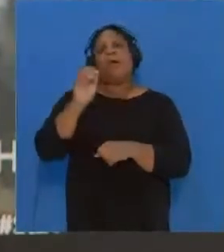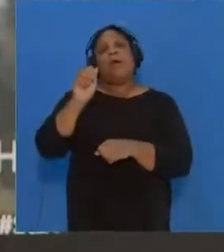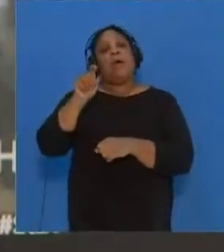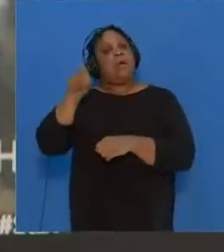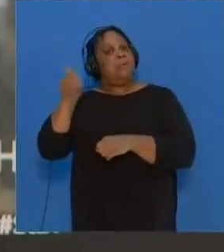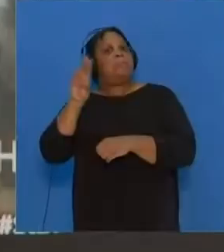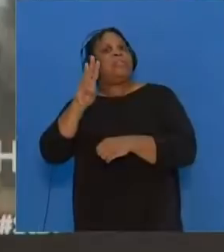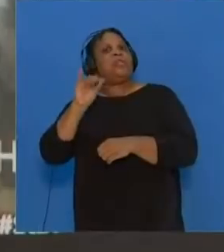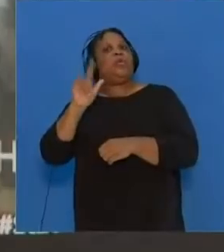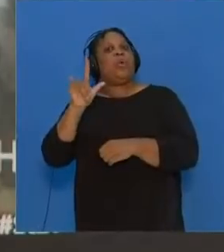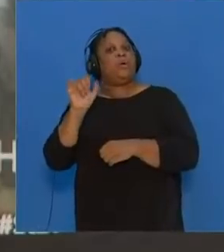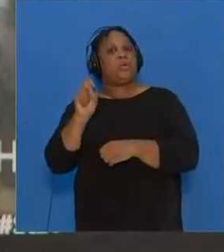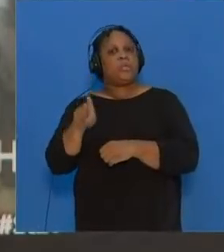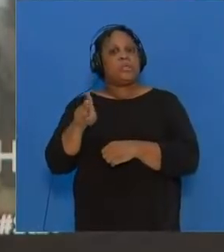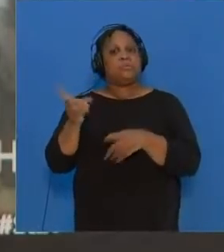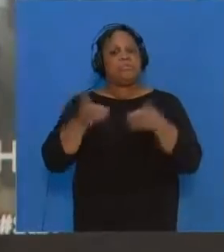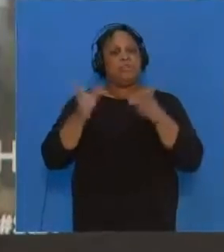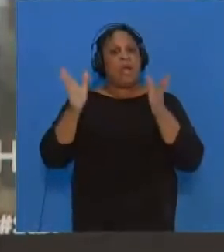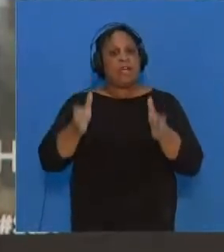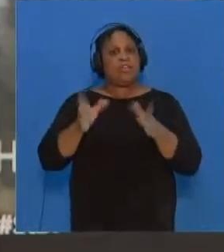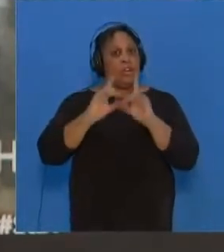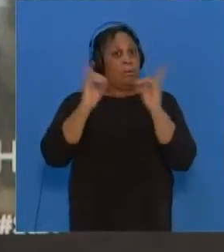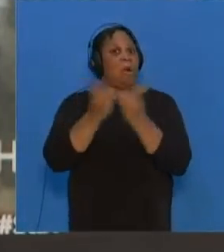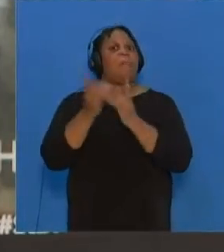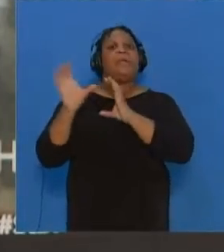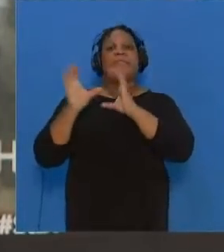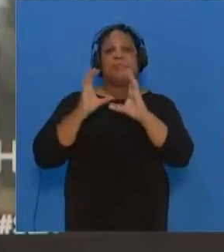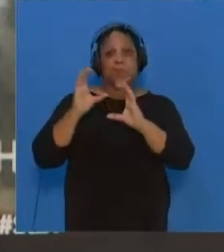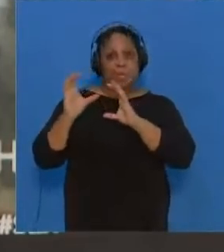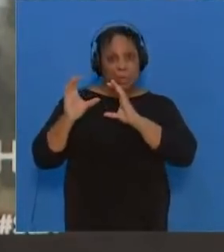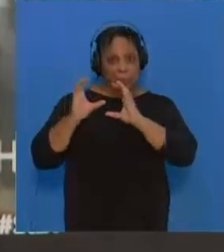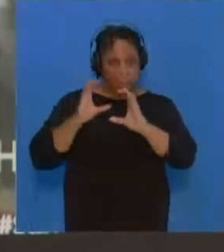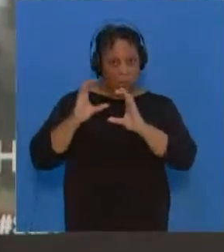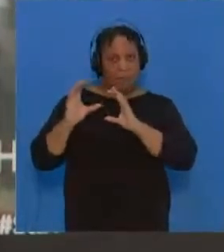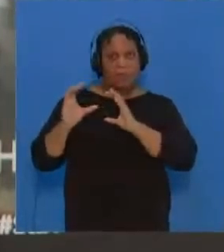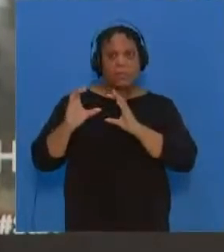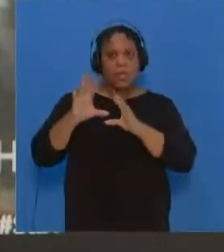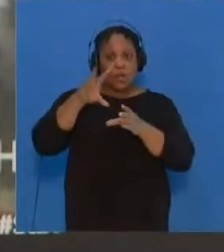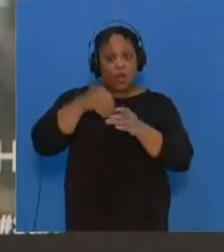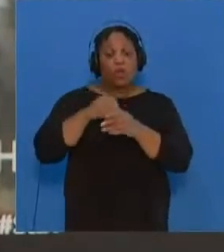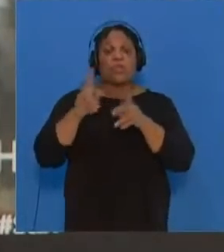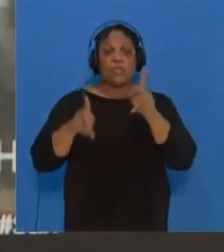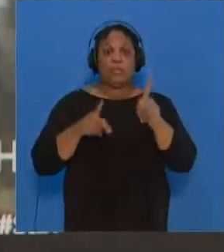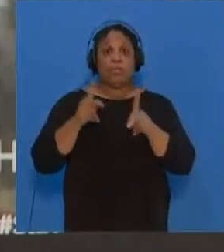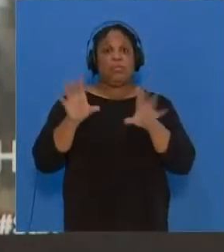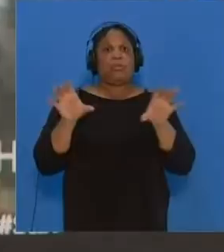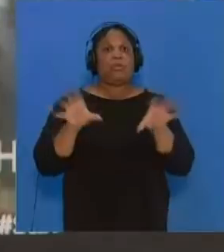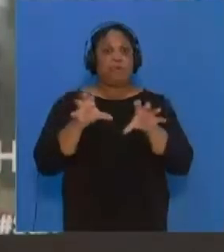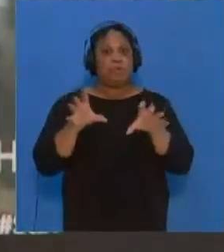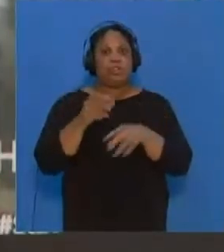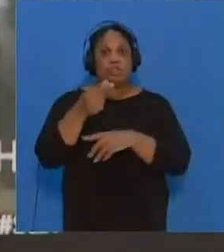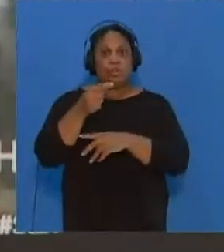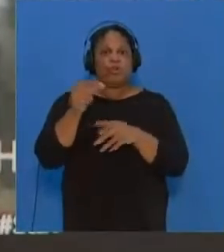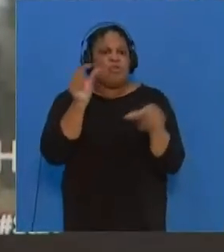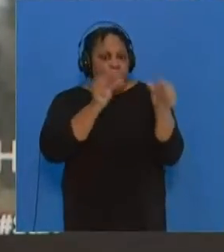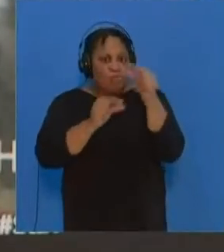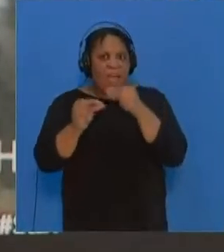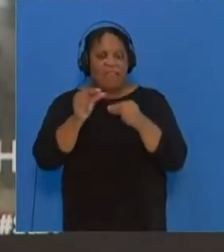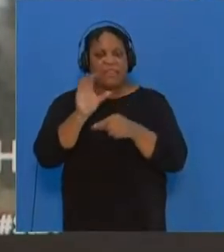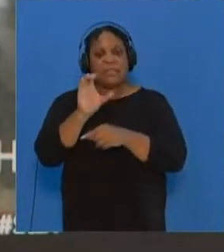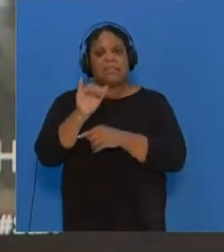Batamosi Wilson is the Director of Department of Communications, which includes the people who do the graphics and also